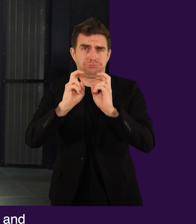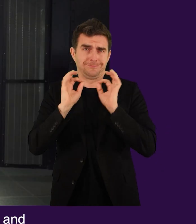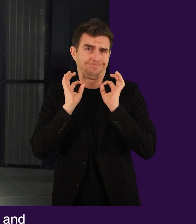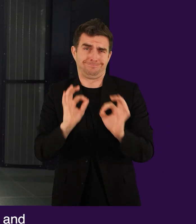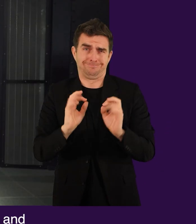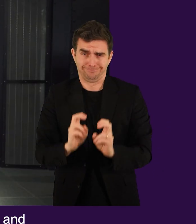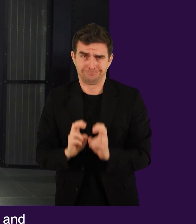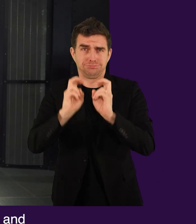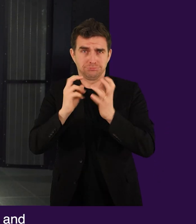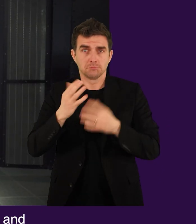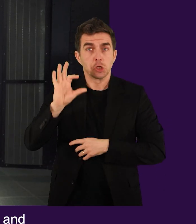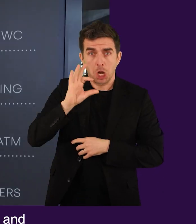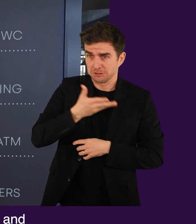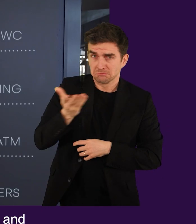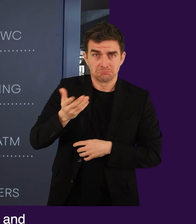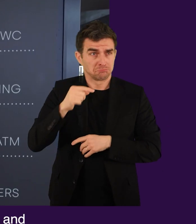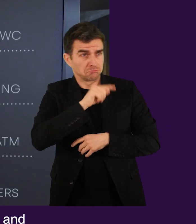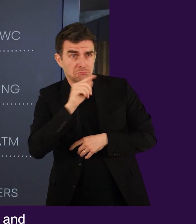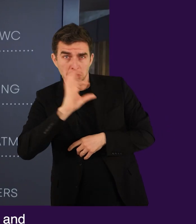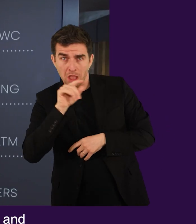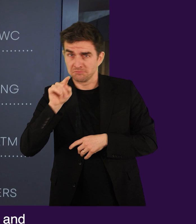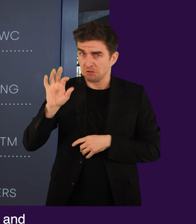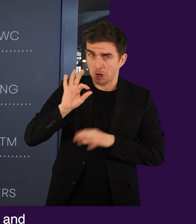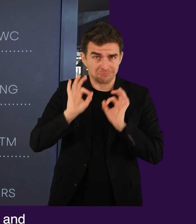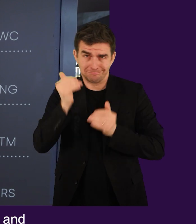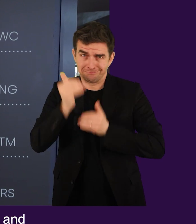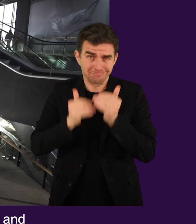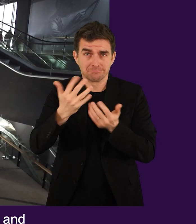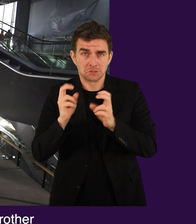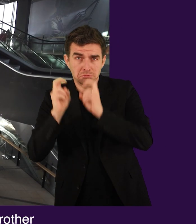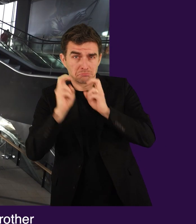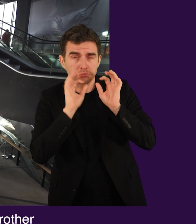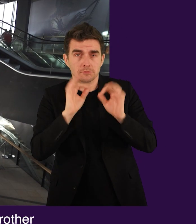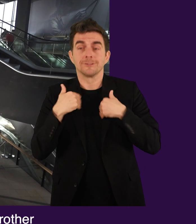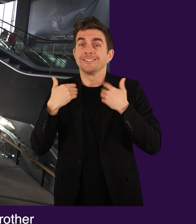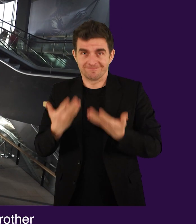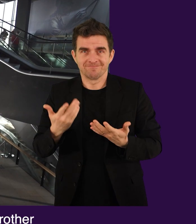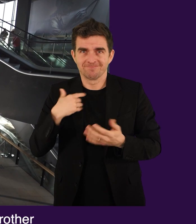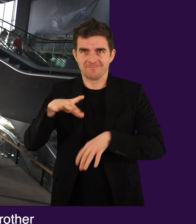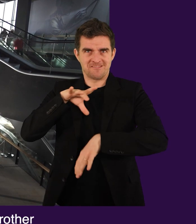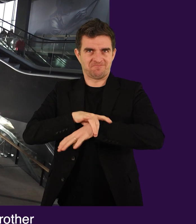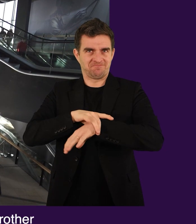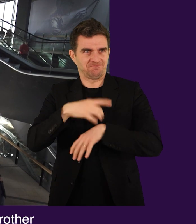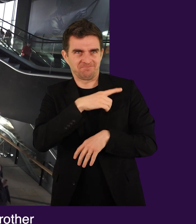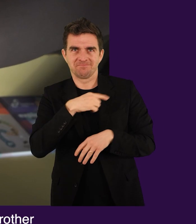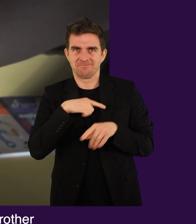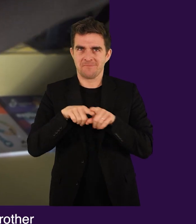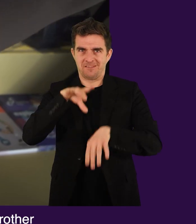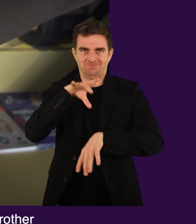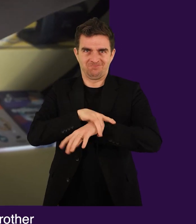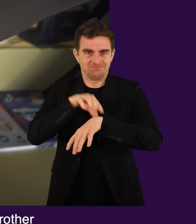entrance, there were accessible lifts and toilets throughout the building. And on arrival, me and my brother were